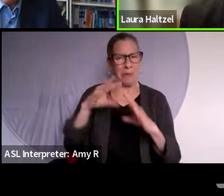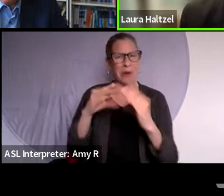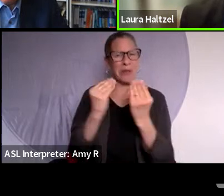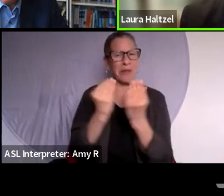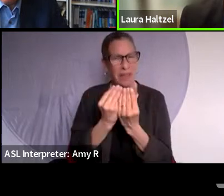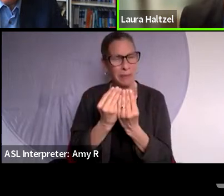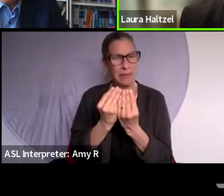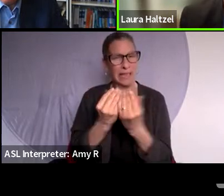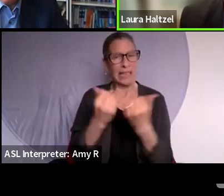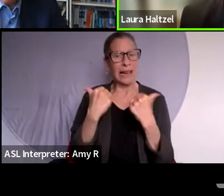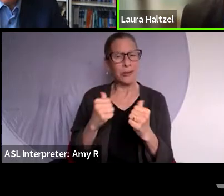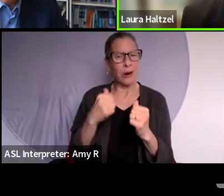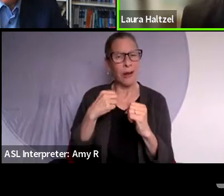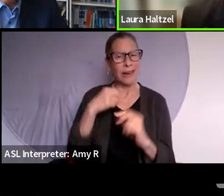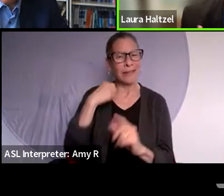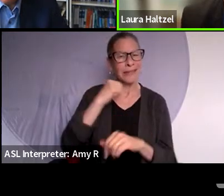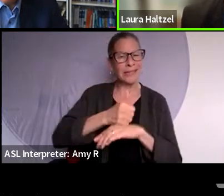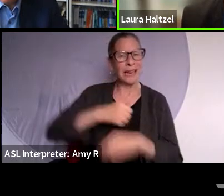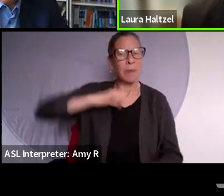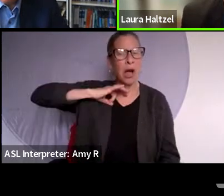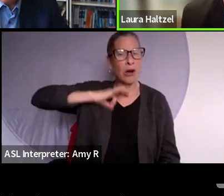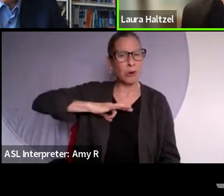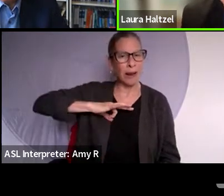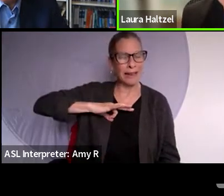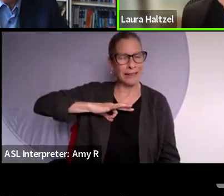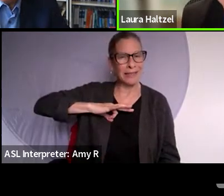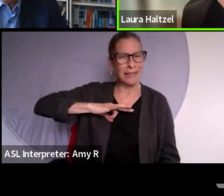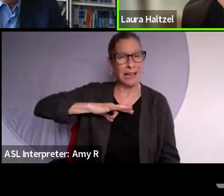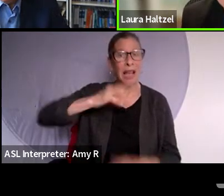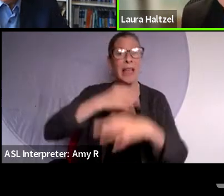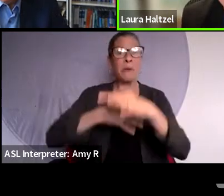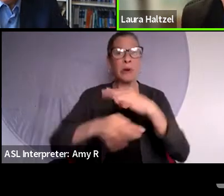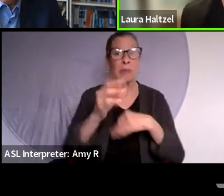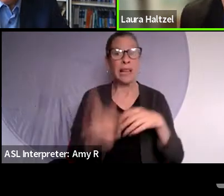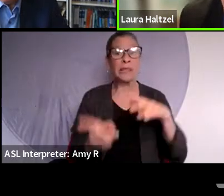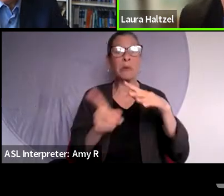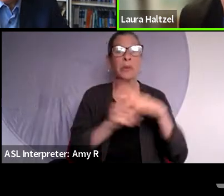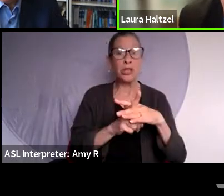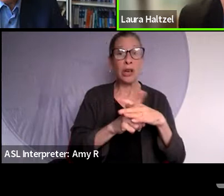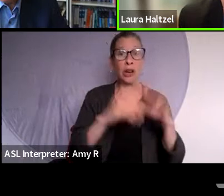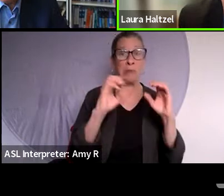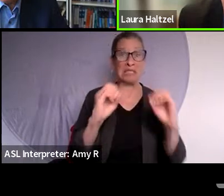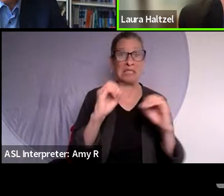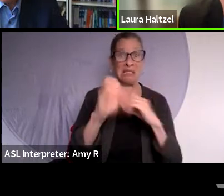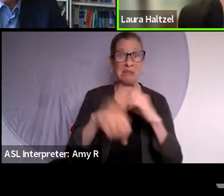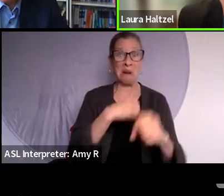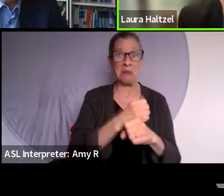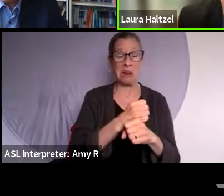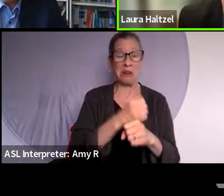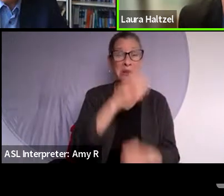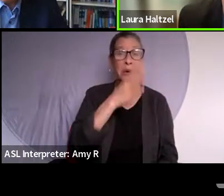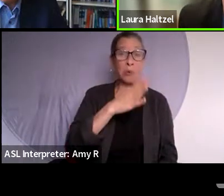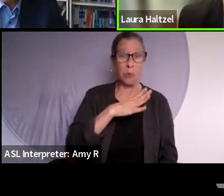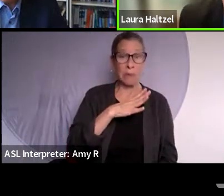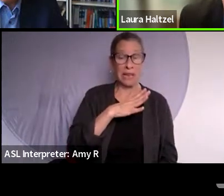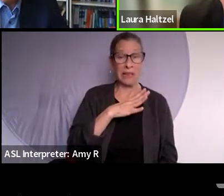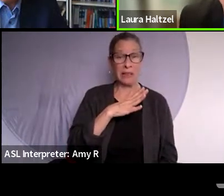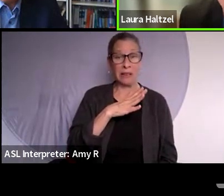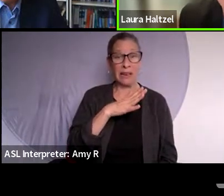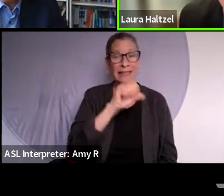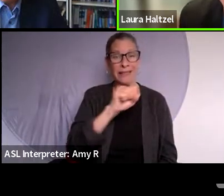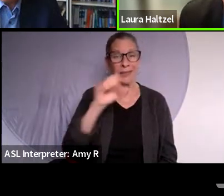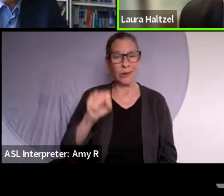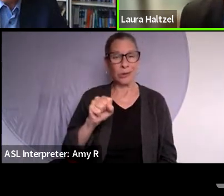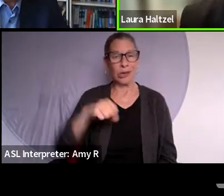provide a credit that would replace otherwise what show up as 0 years for women in their Social